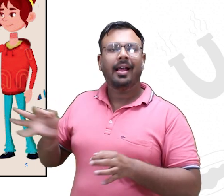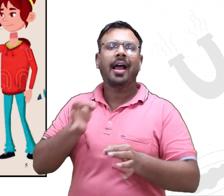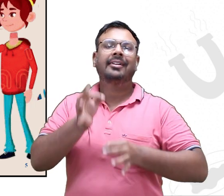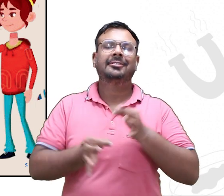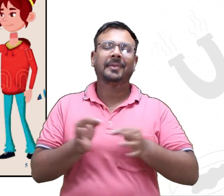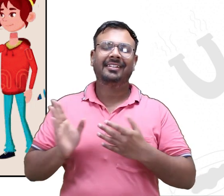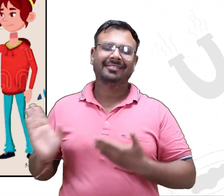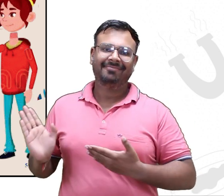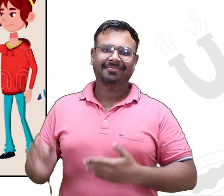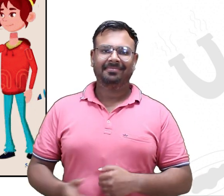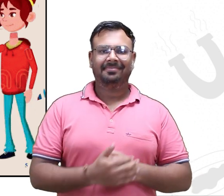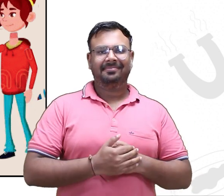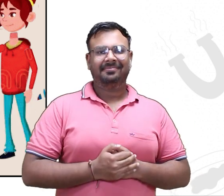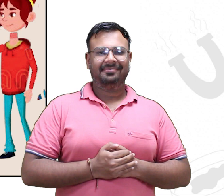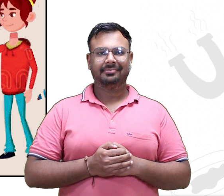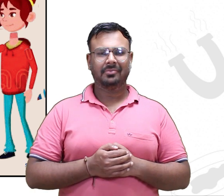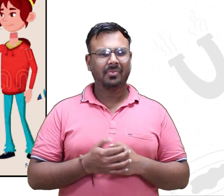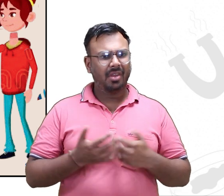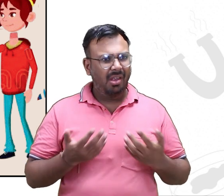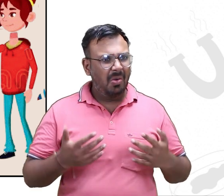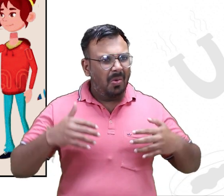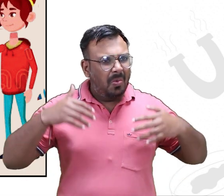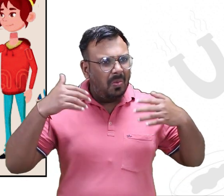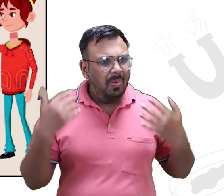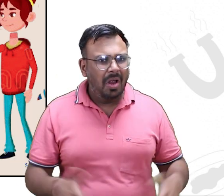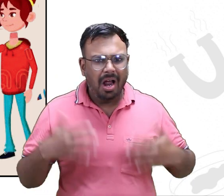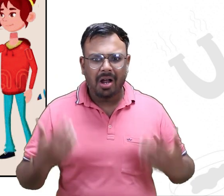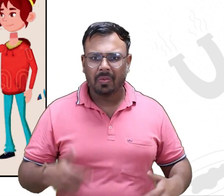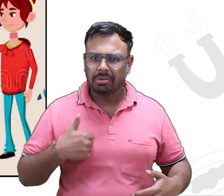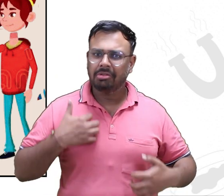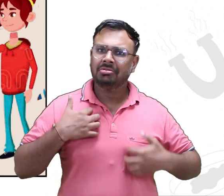Wow! Interesting. How is it done?